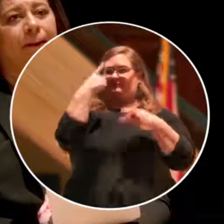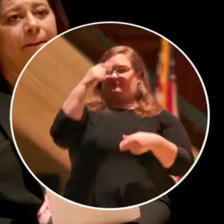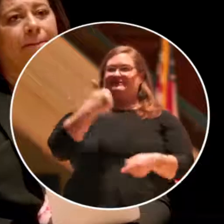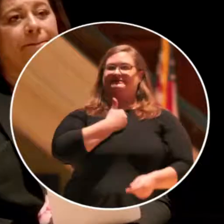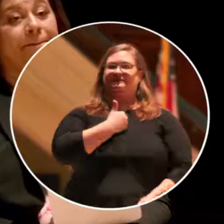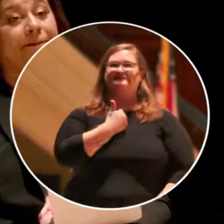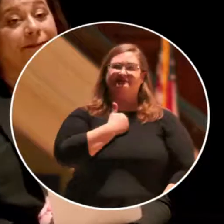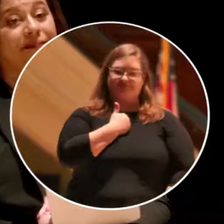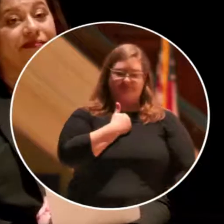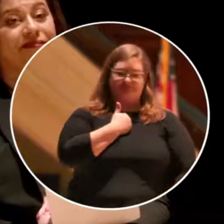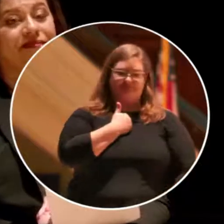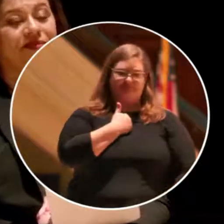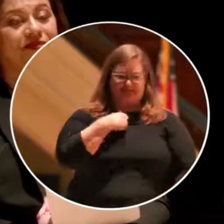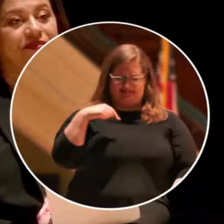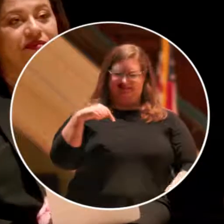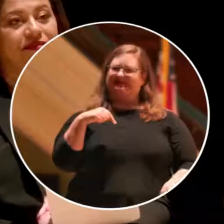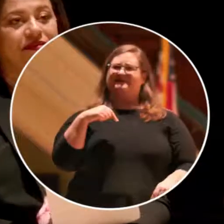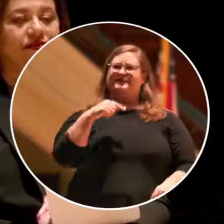do?